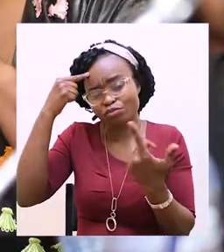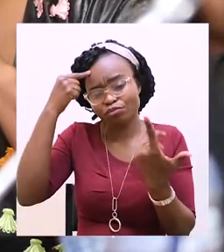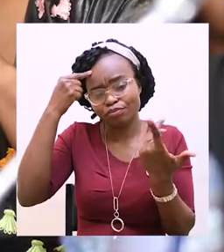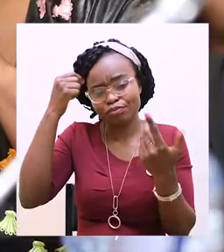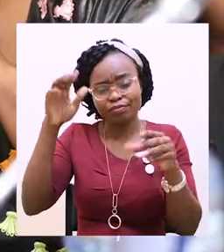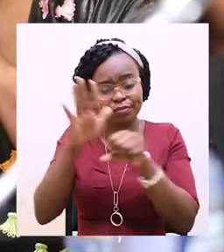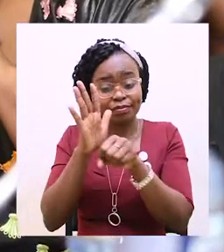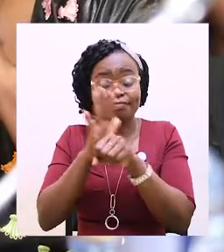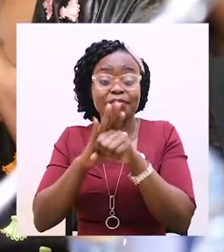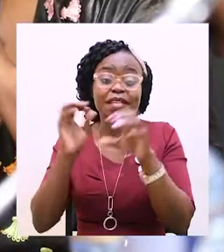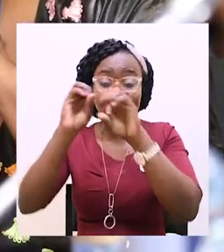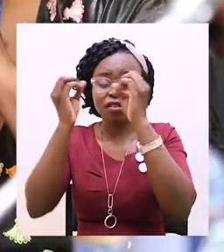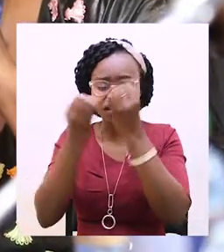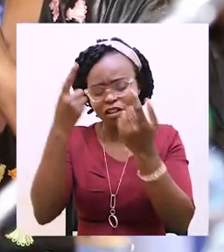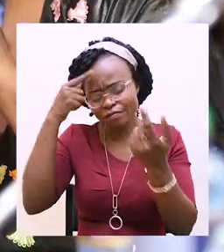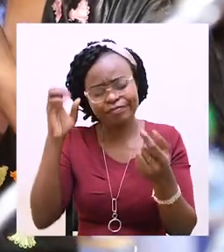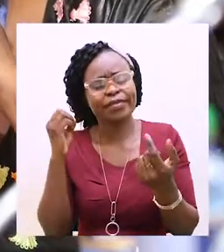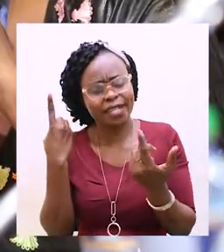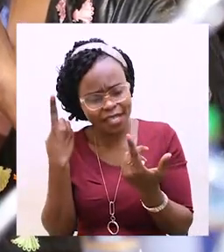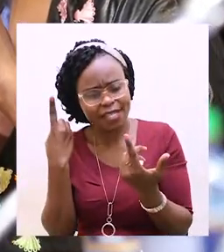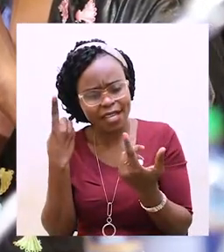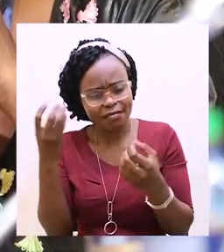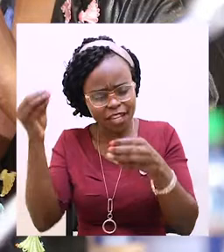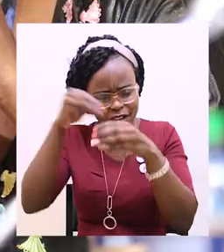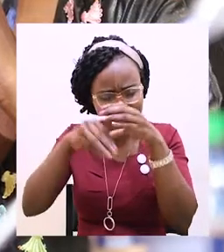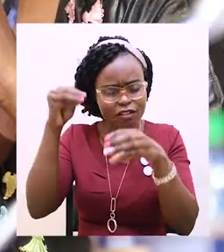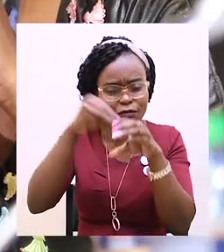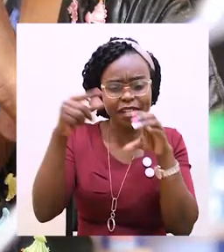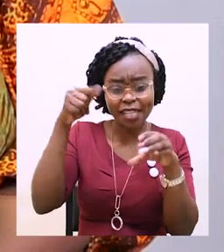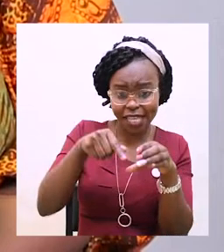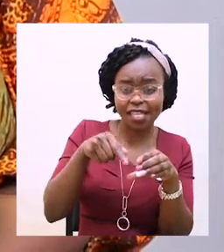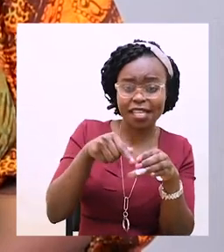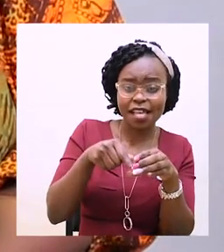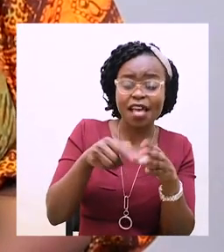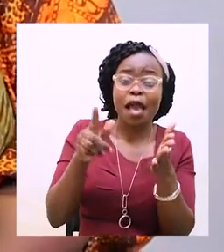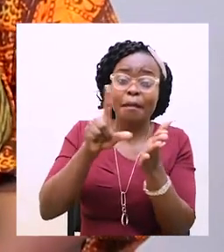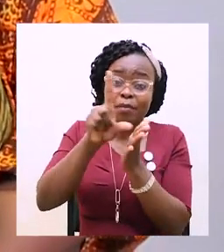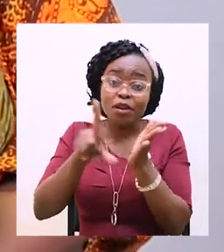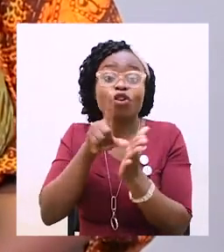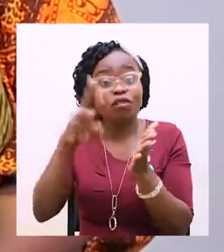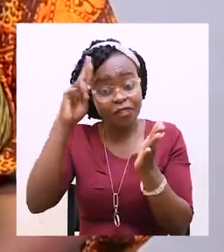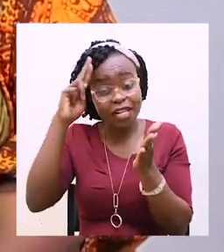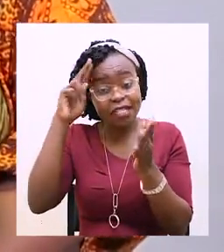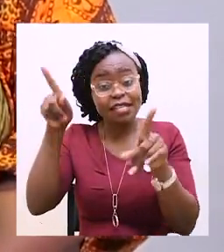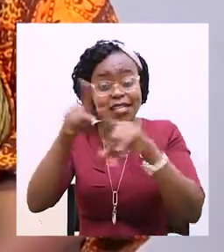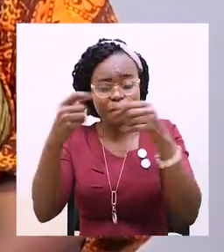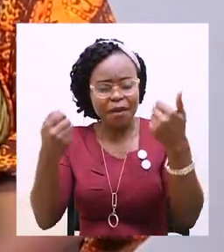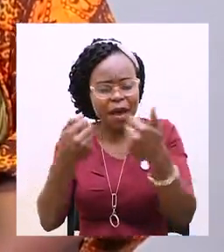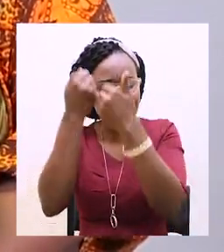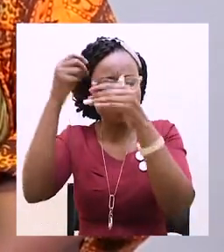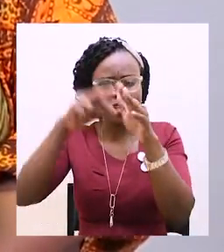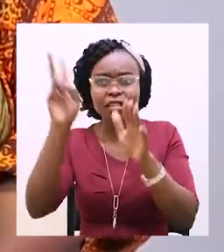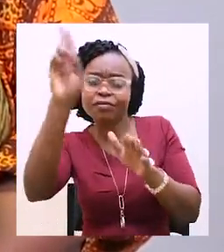understand and feed this void between the local realities, but also what is happening in the